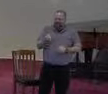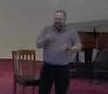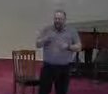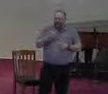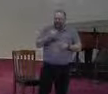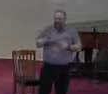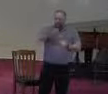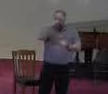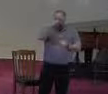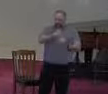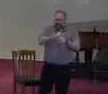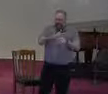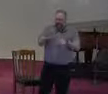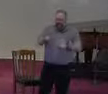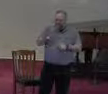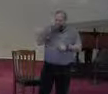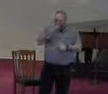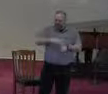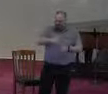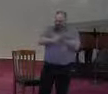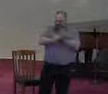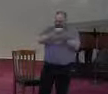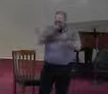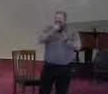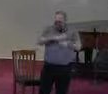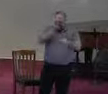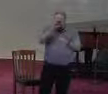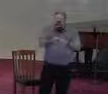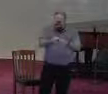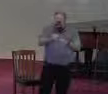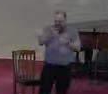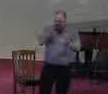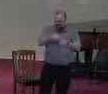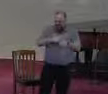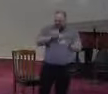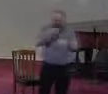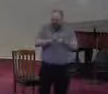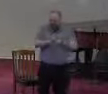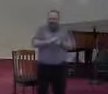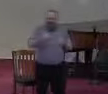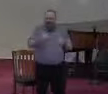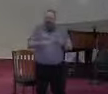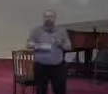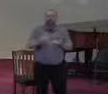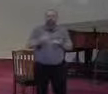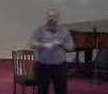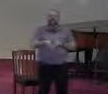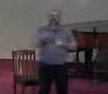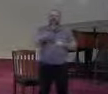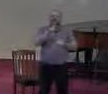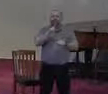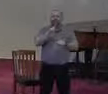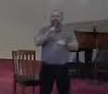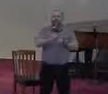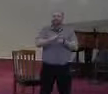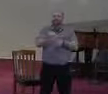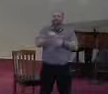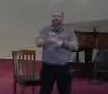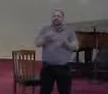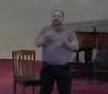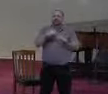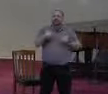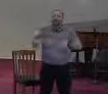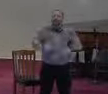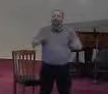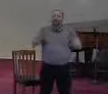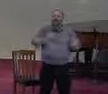as our brother is a man of prayer, a man of faith, a man of commitment, and he now takes the step of commitment to this church body,